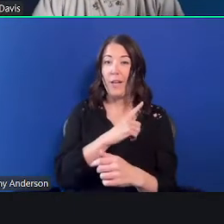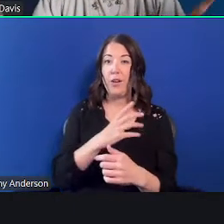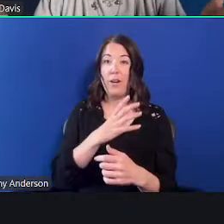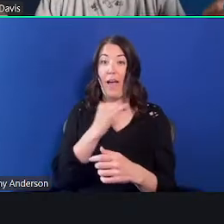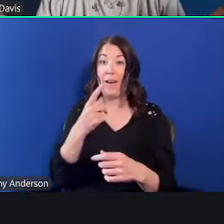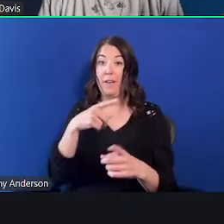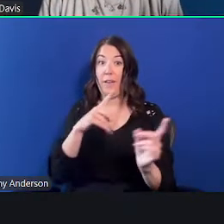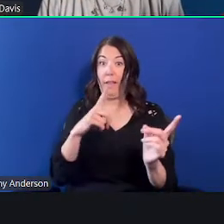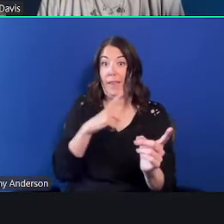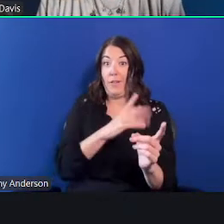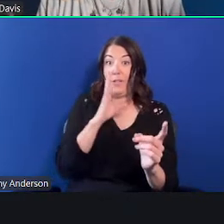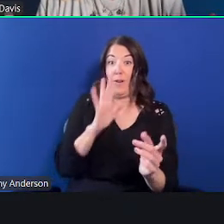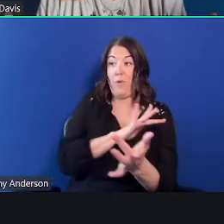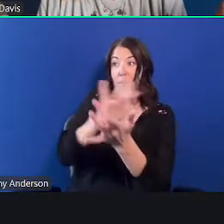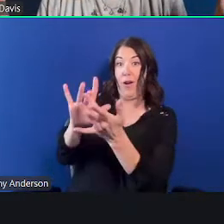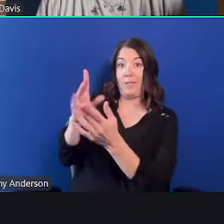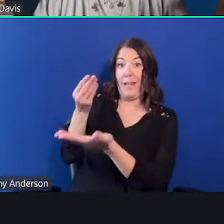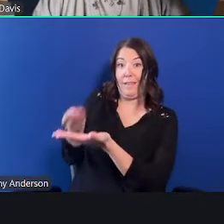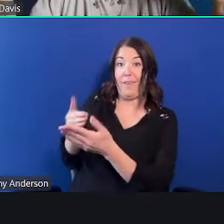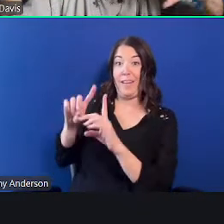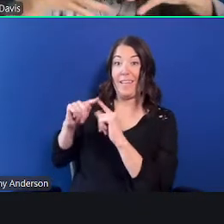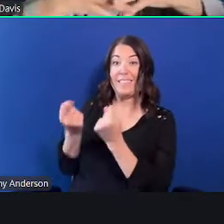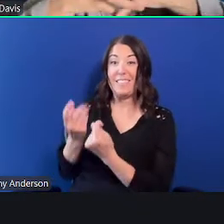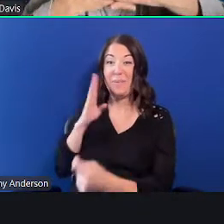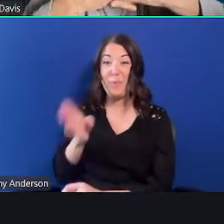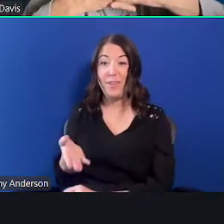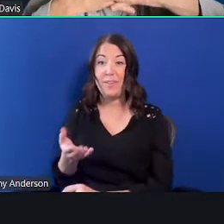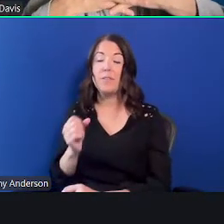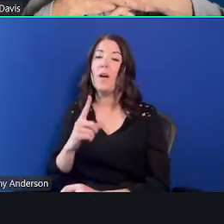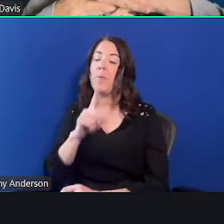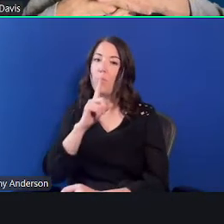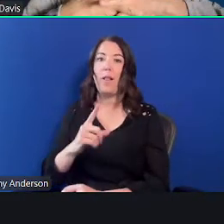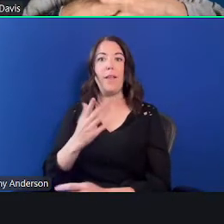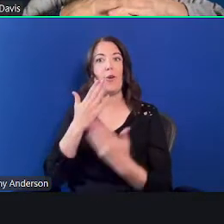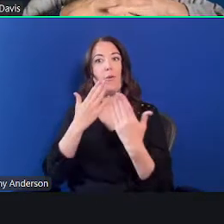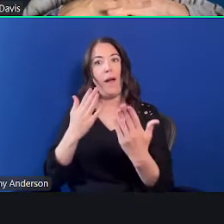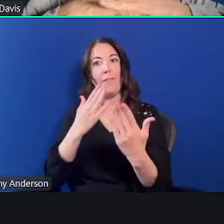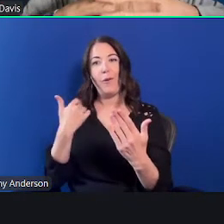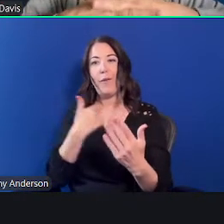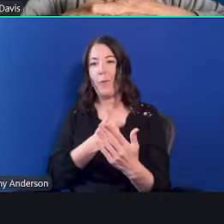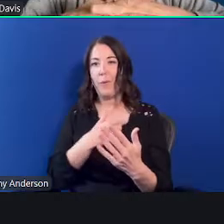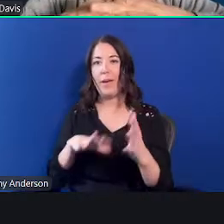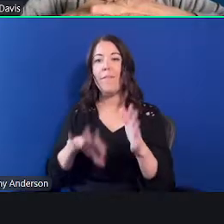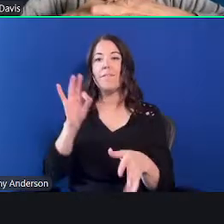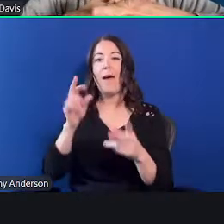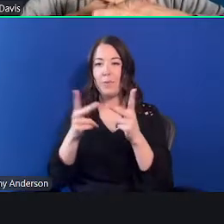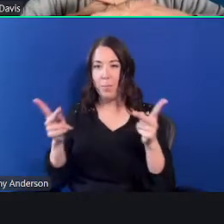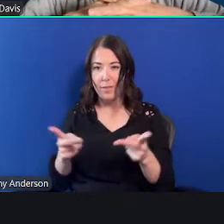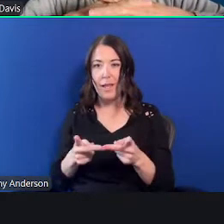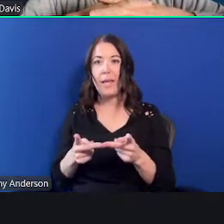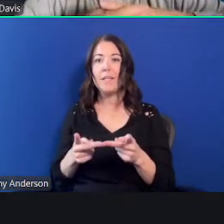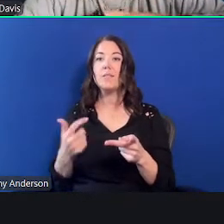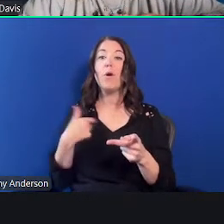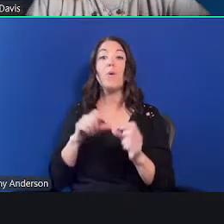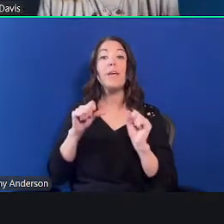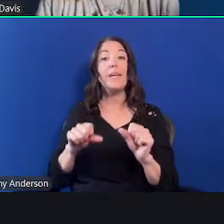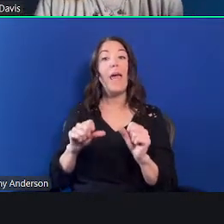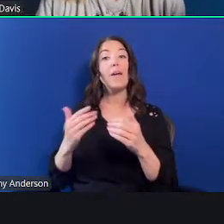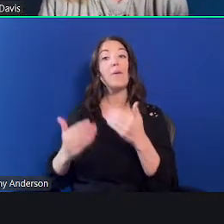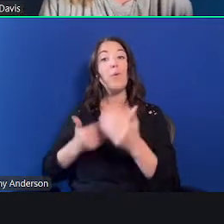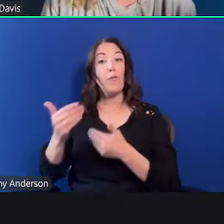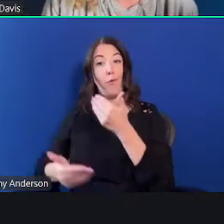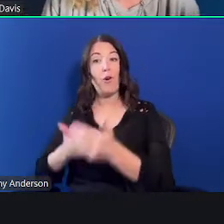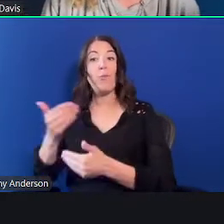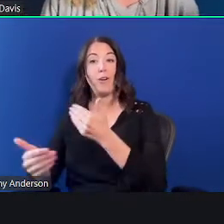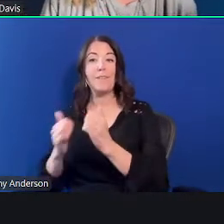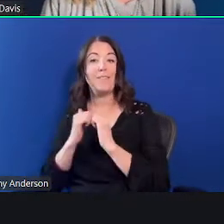finance team. And I'm just so grateful that we've been able to find a place where we can move forward together at this